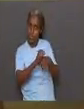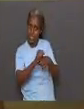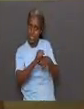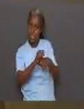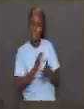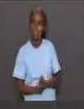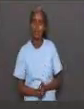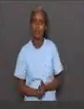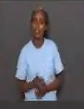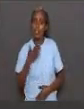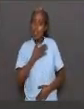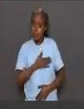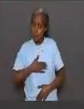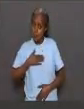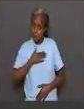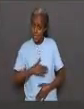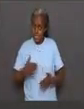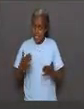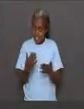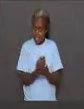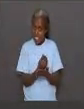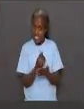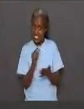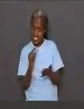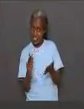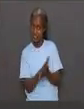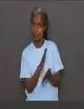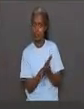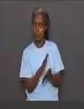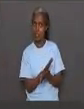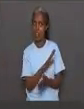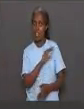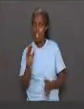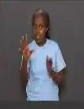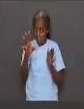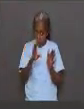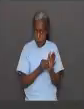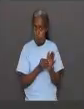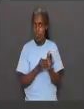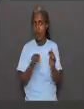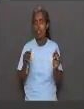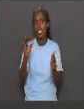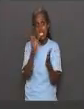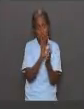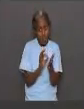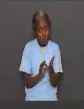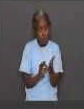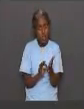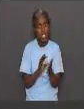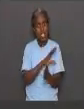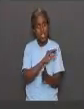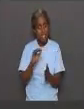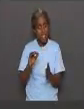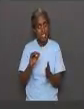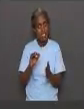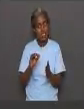practice. Please take a sheet of paper and copy down the formulas